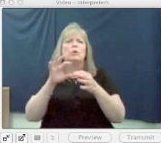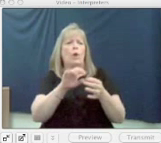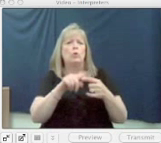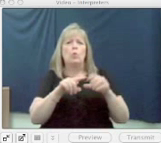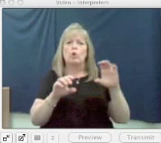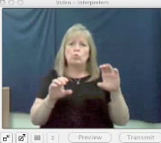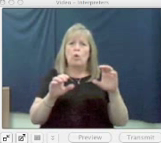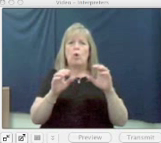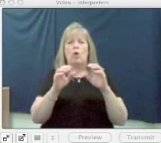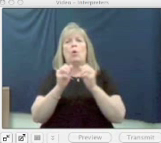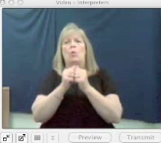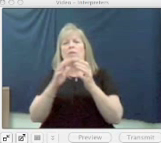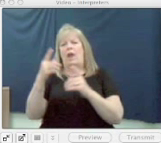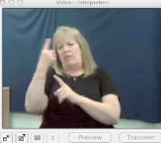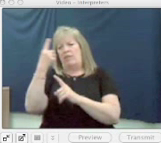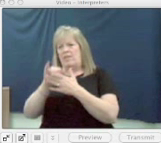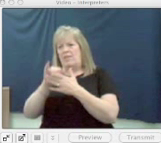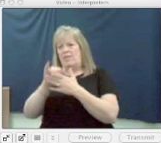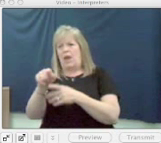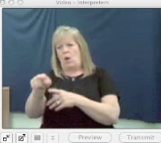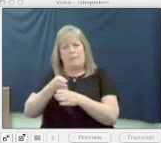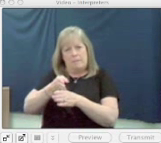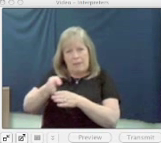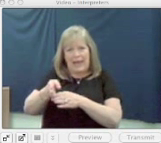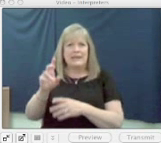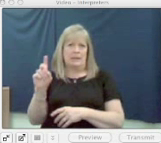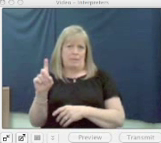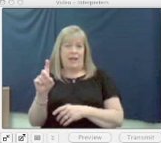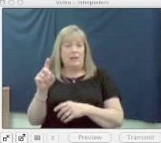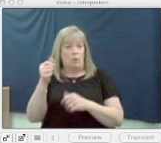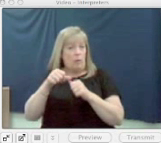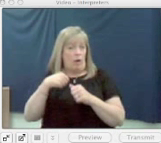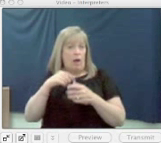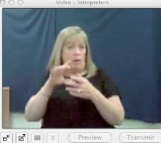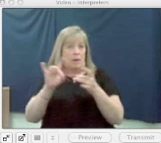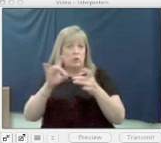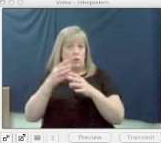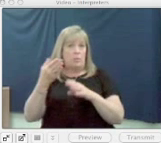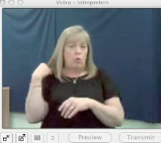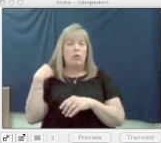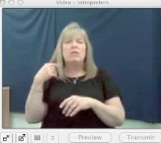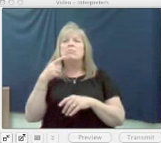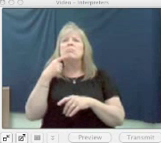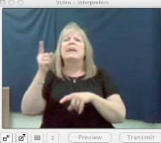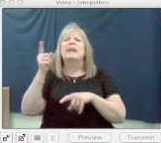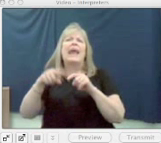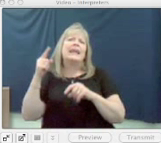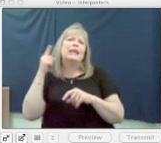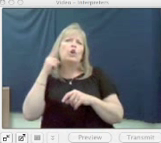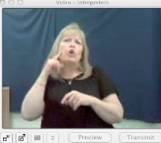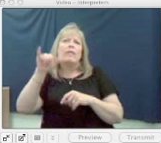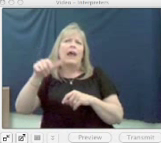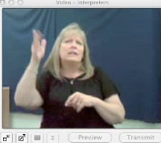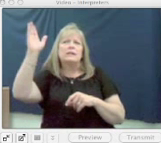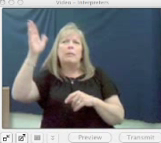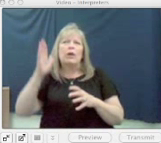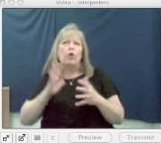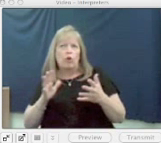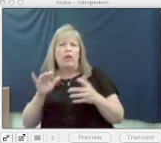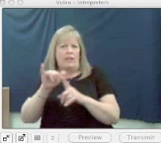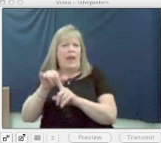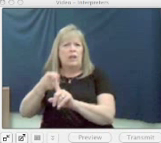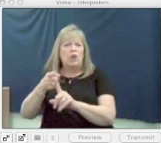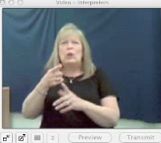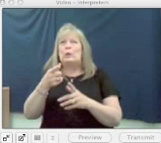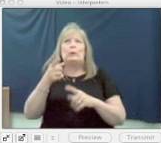demand. I mentioned the one earlier about not being able to hear the speaker. Of course you can't decide if you're going to interrupt. Of course